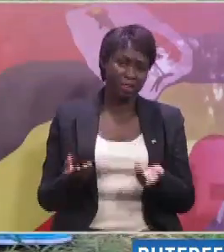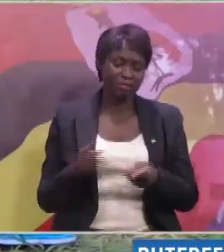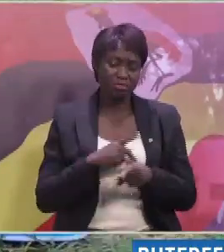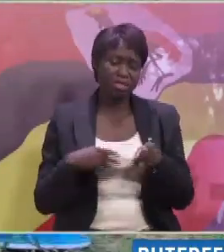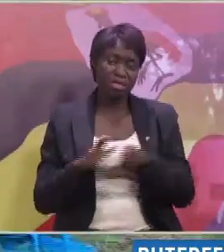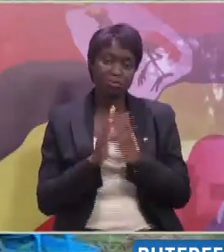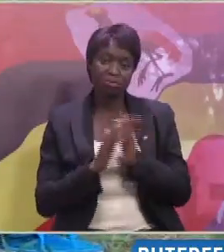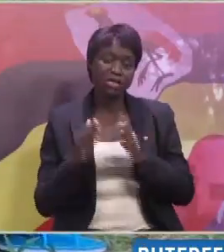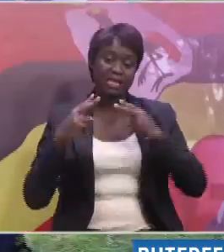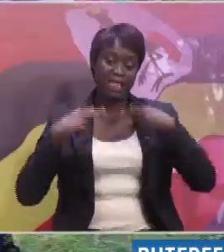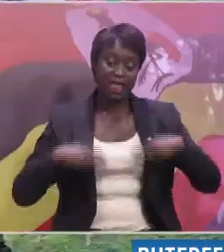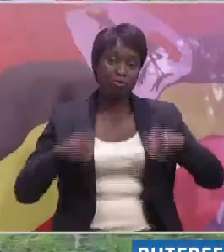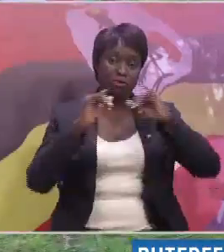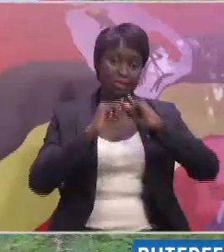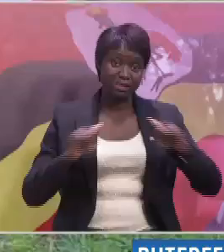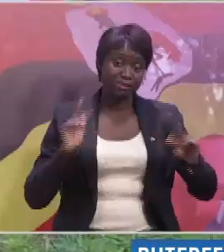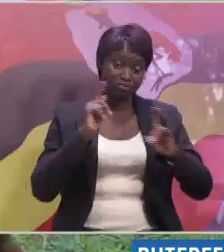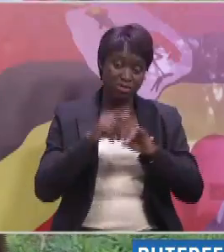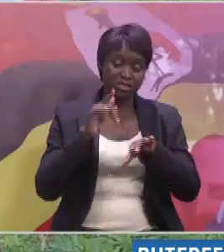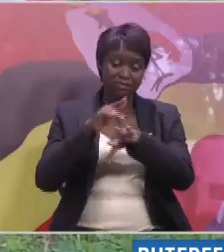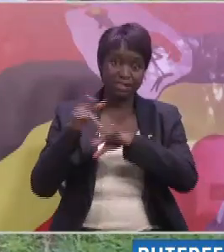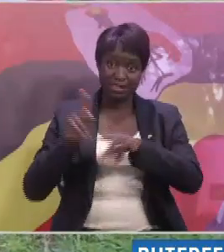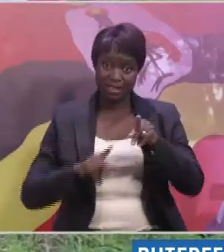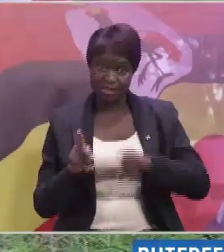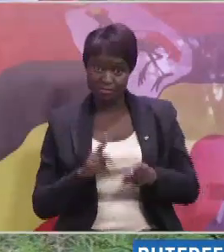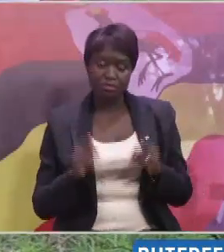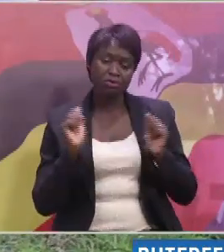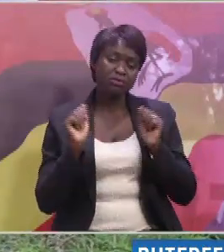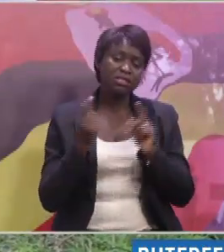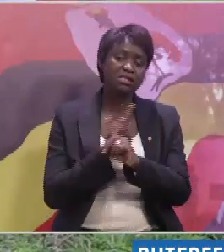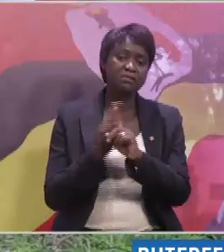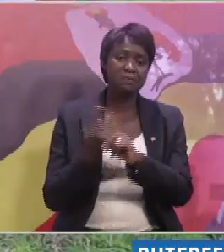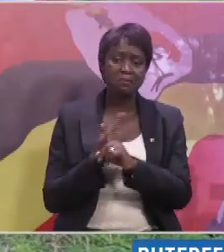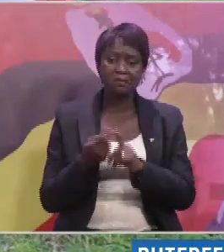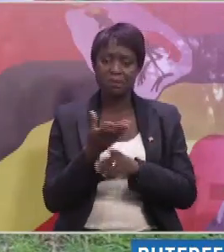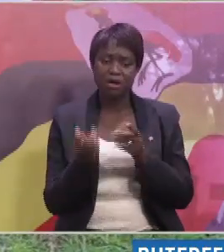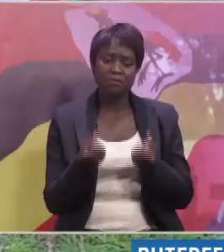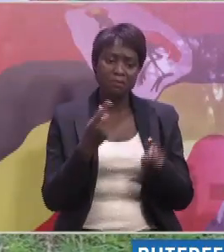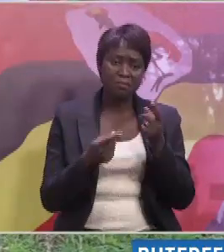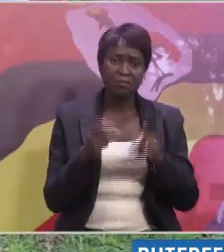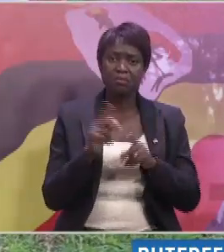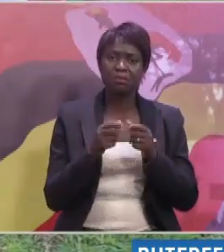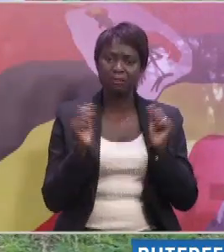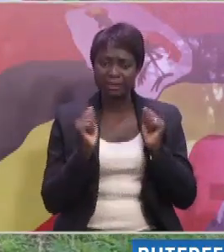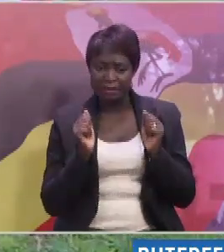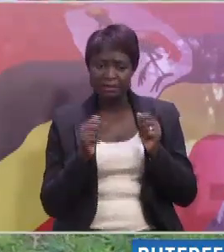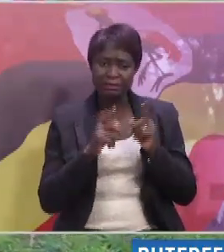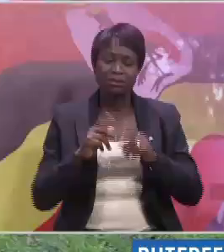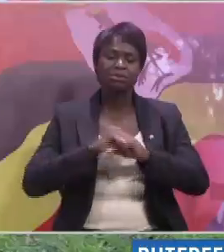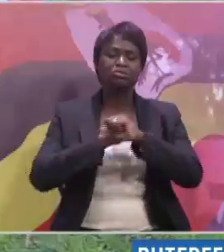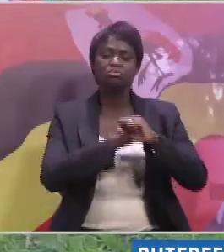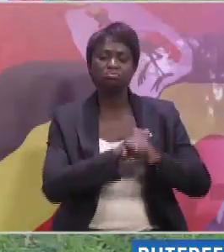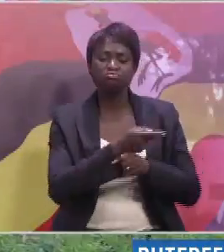butegese olusiisa lw'ebyobulamu olugendereddwamu okusomesa abantu ba Kabaka ku ndwadde ez'enjawulo ezifuuse nnamutta n'engeri y'okuzeewalamu.